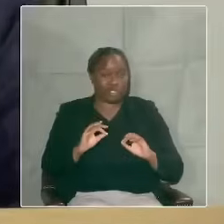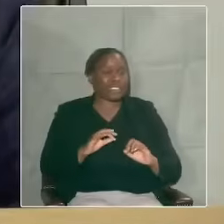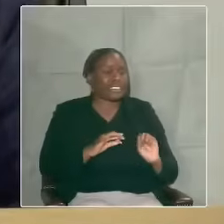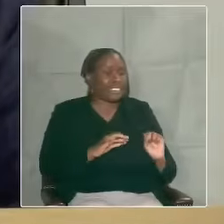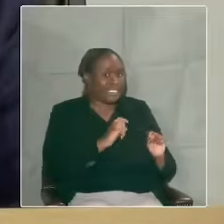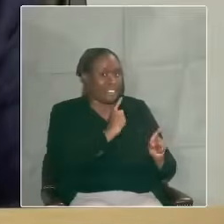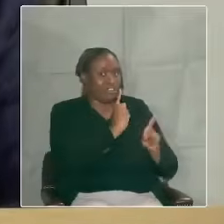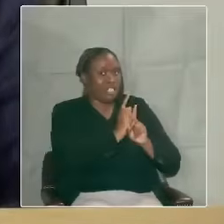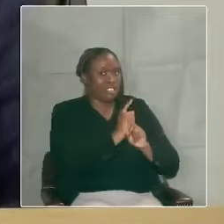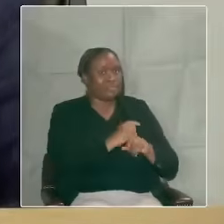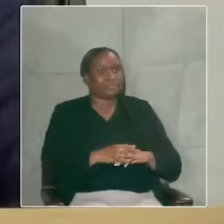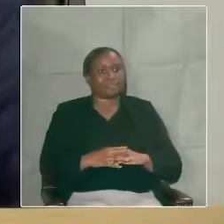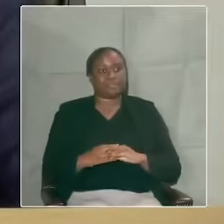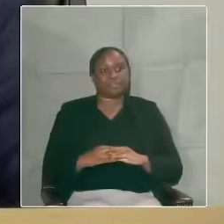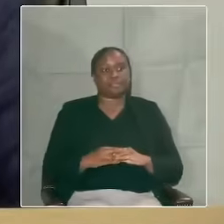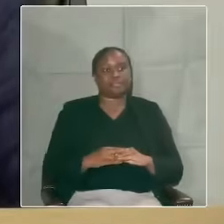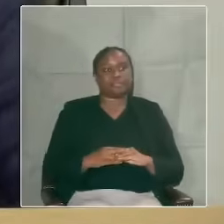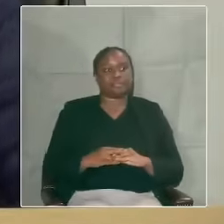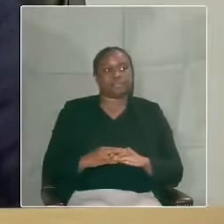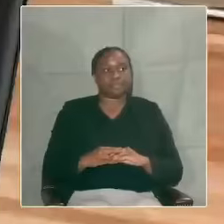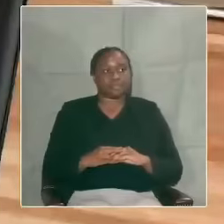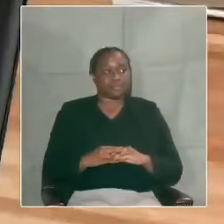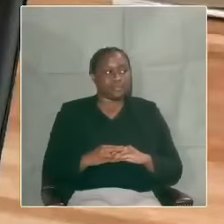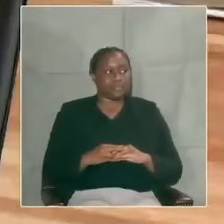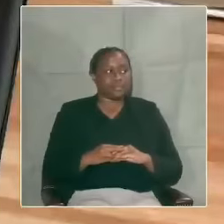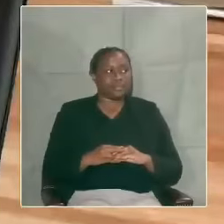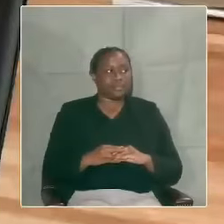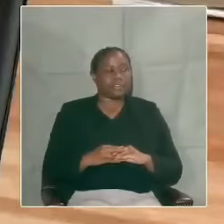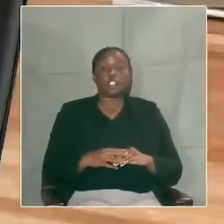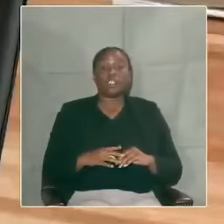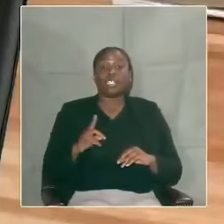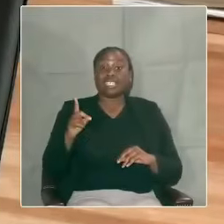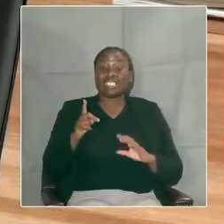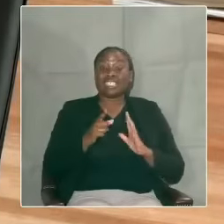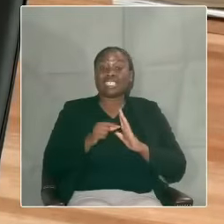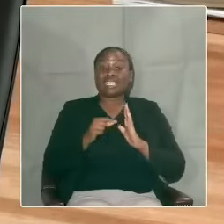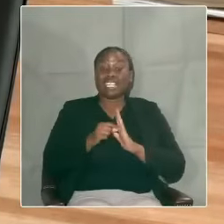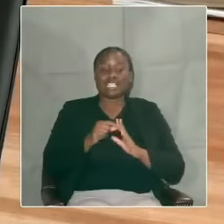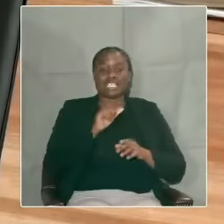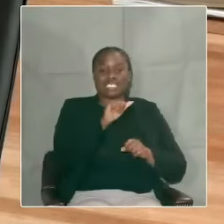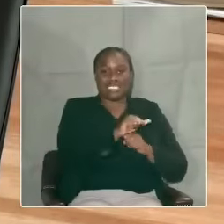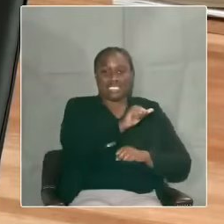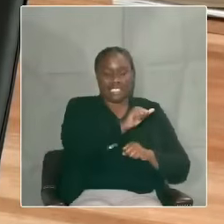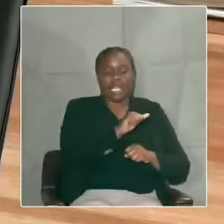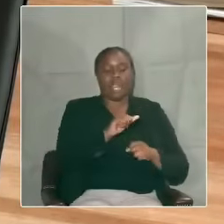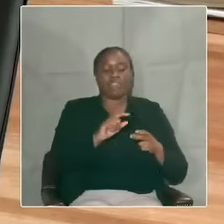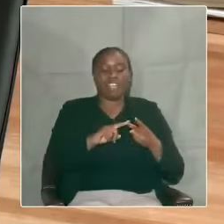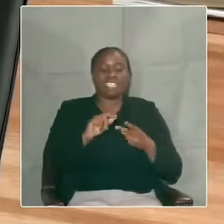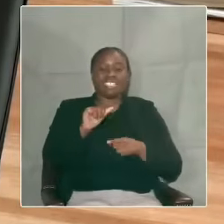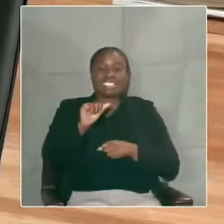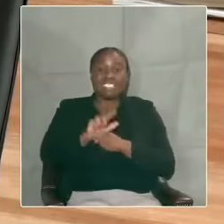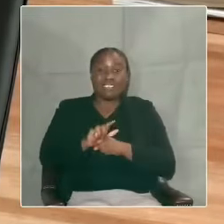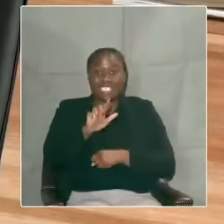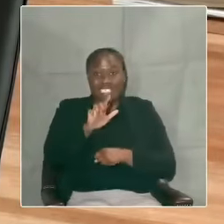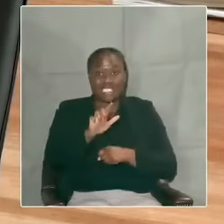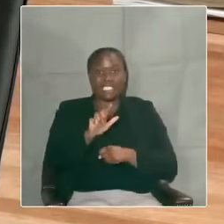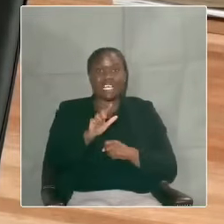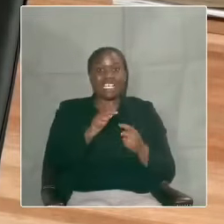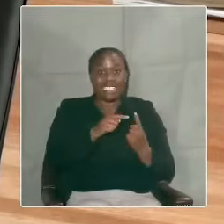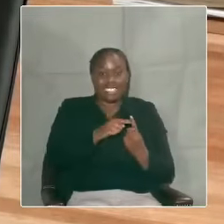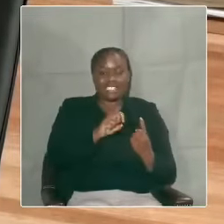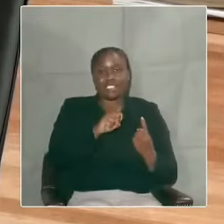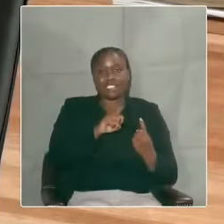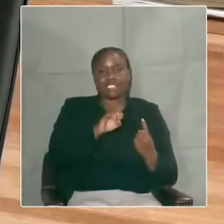That's correct, Commissioners. And then you say that was on the 16th, and on the 17th, Lieutenant General